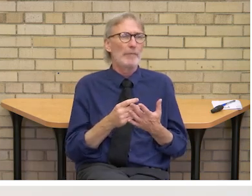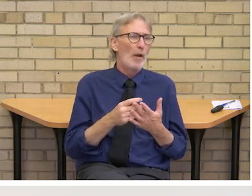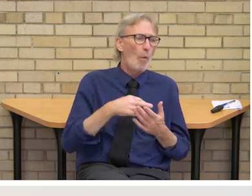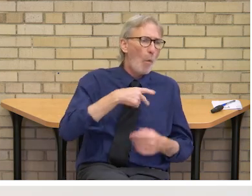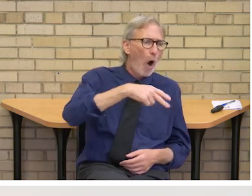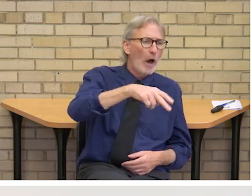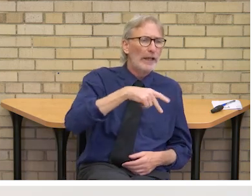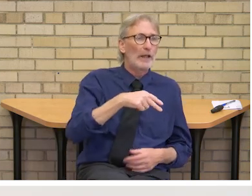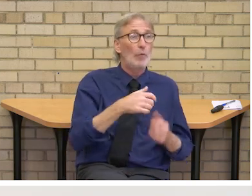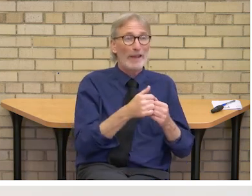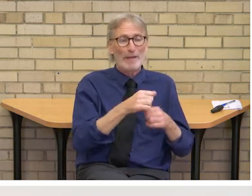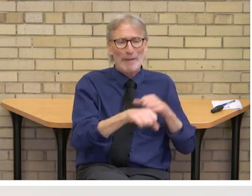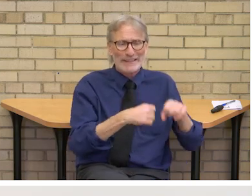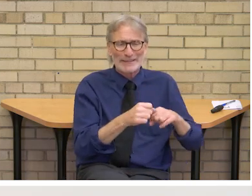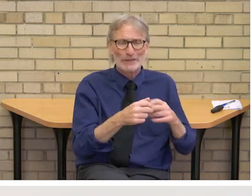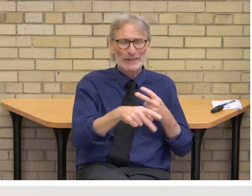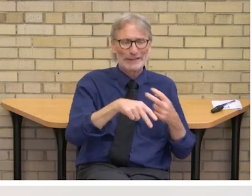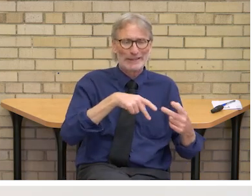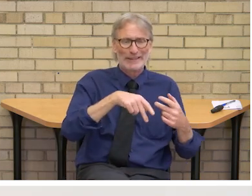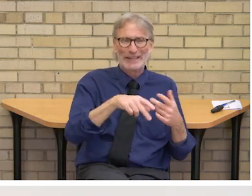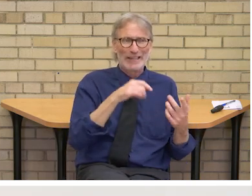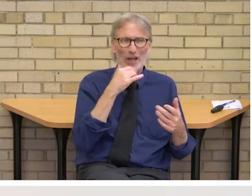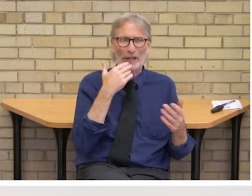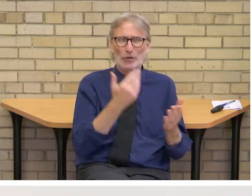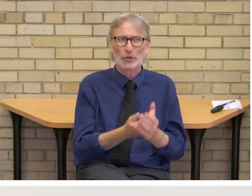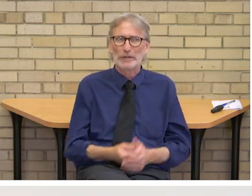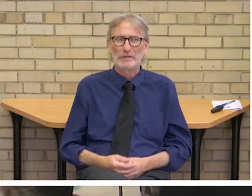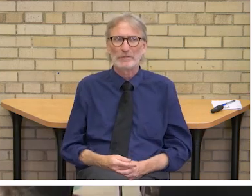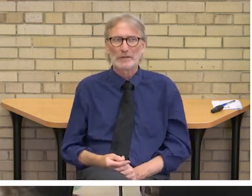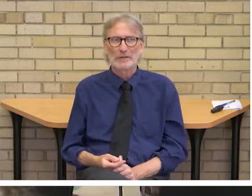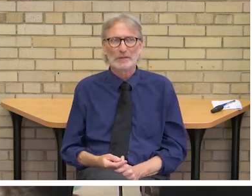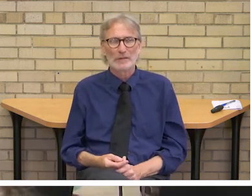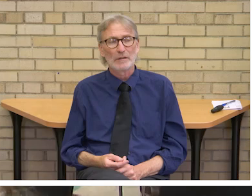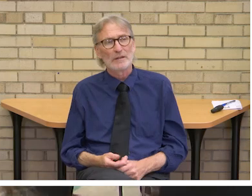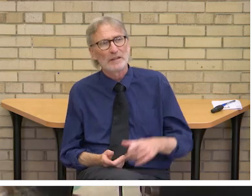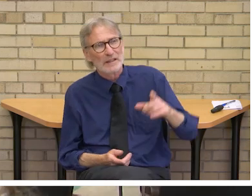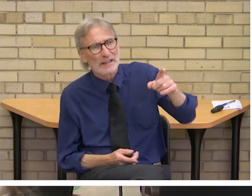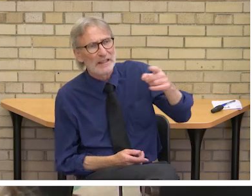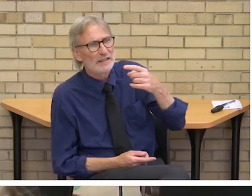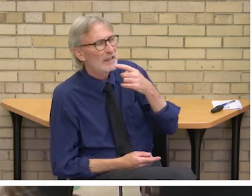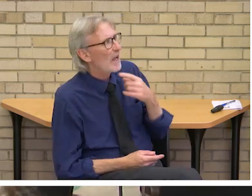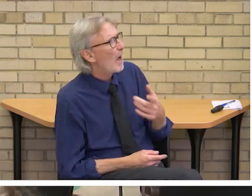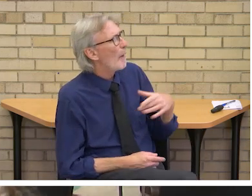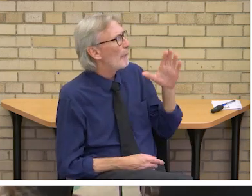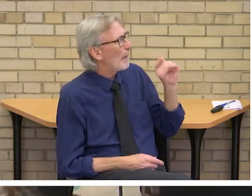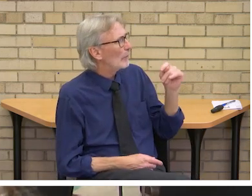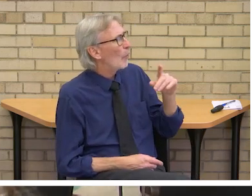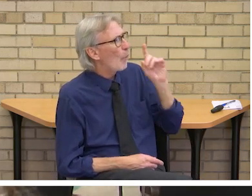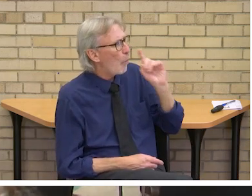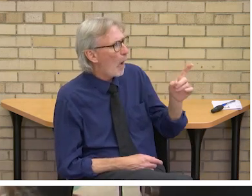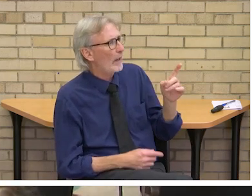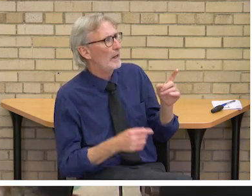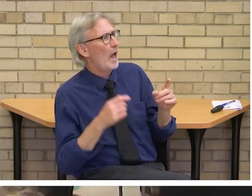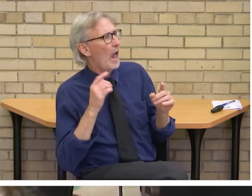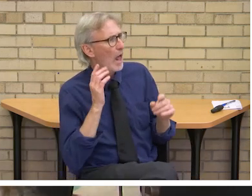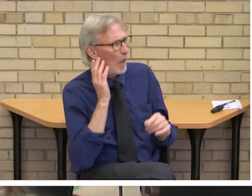it's not always a great situation because of course a lot of yeah. I mean, the one lane westbound